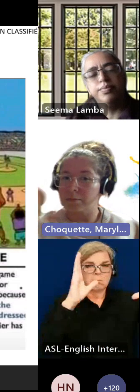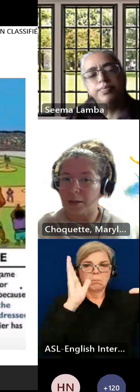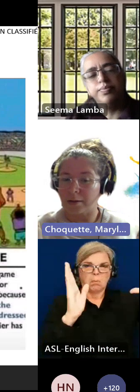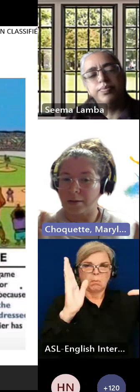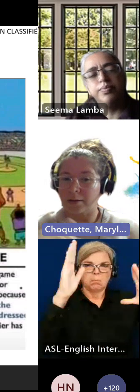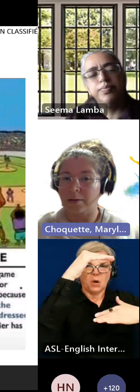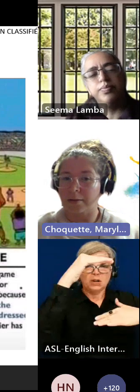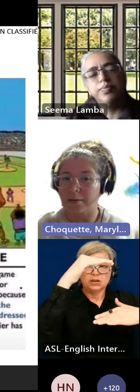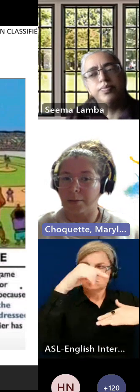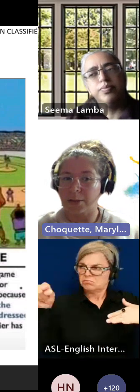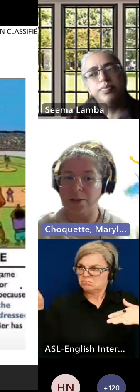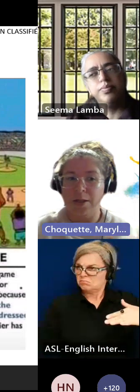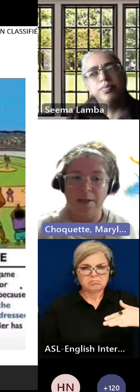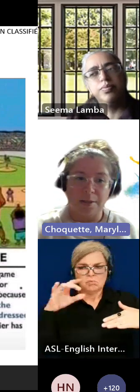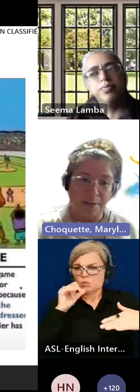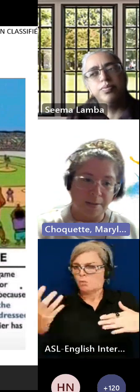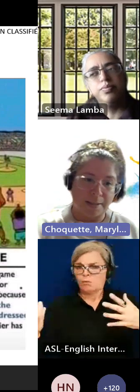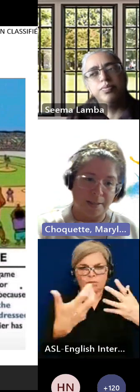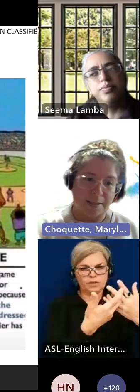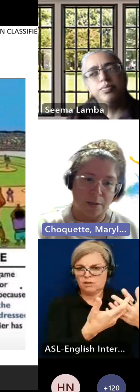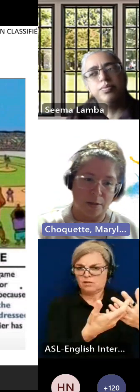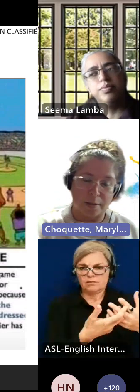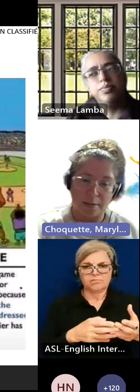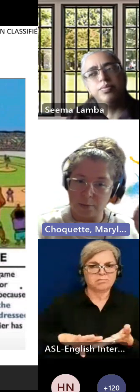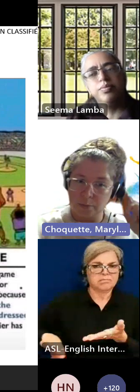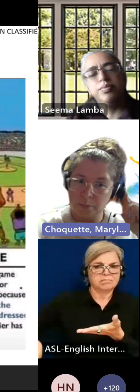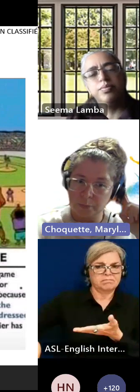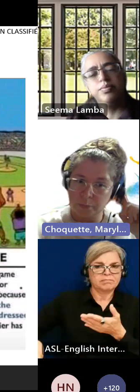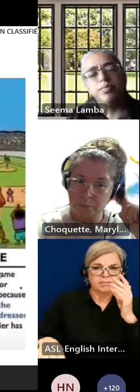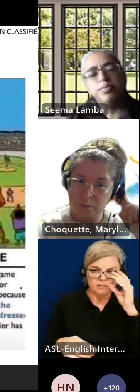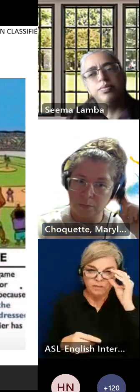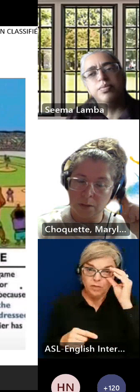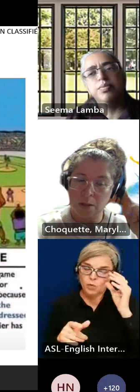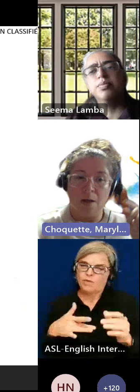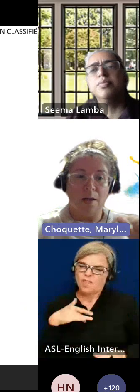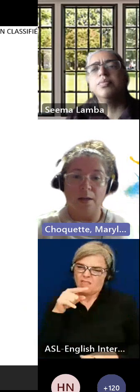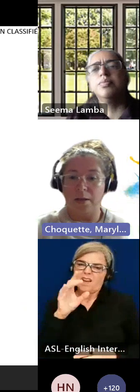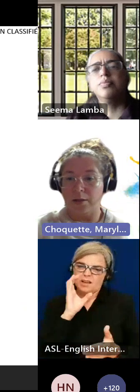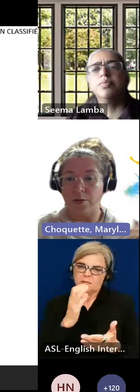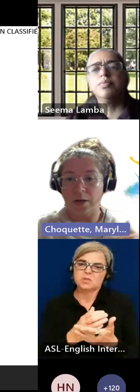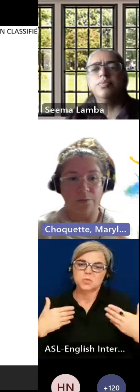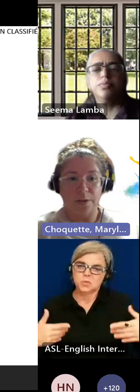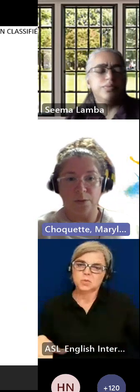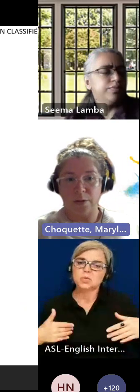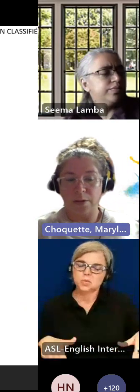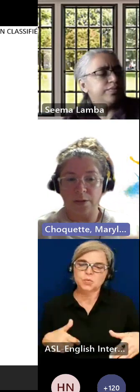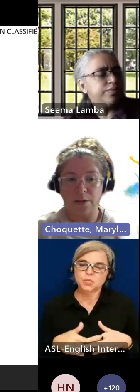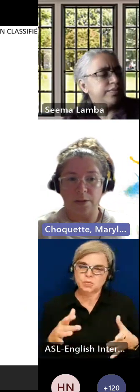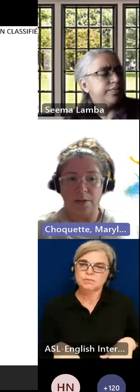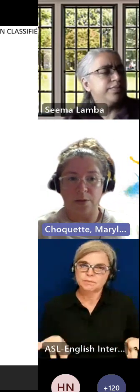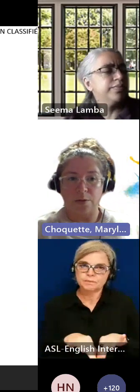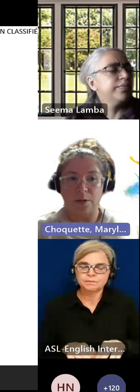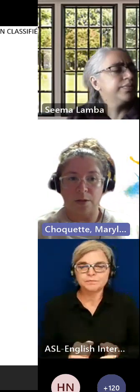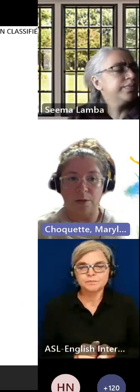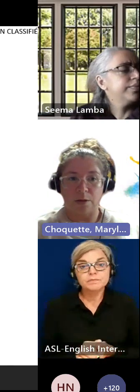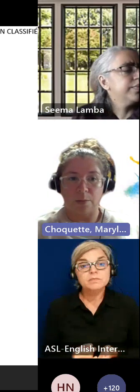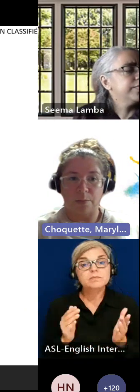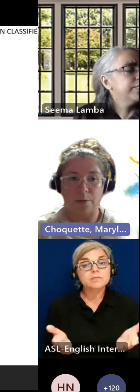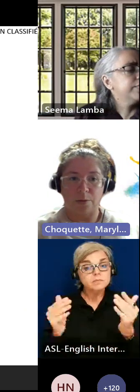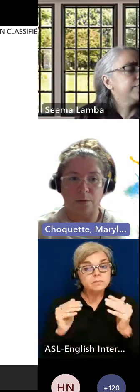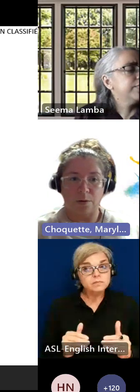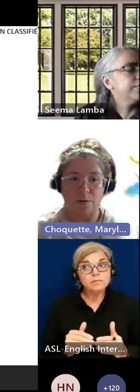So I think this image says a lot. And again, you have resources that you